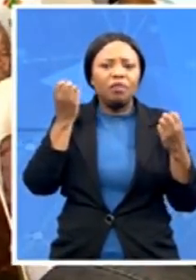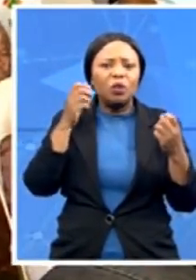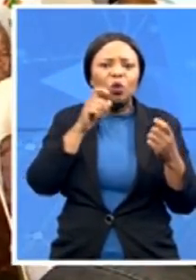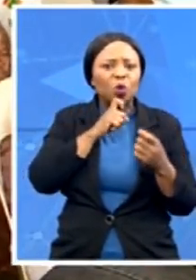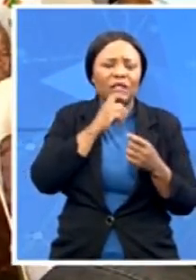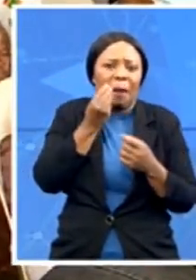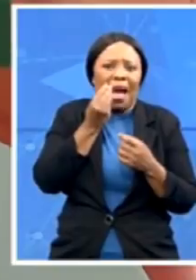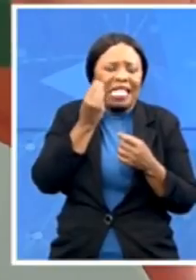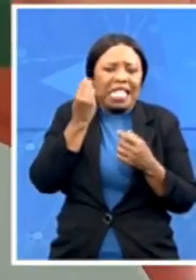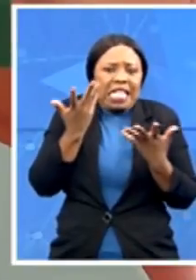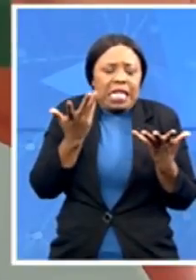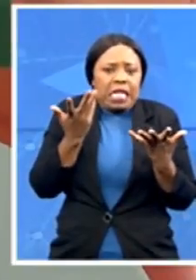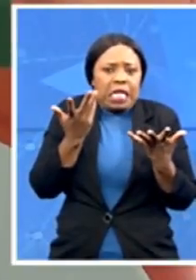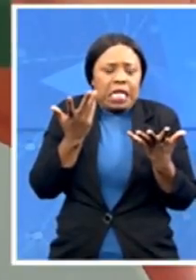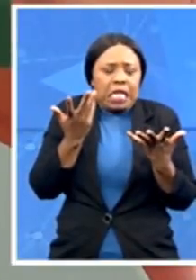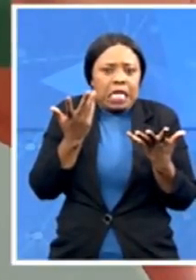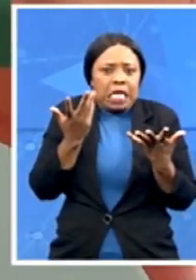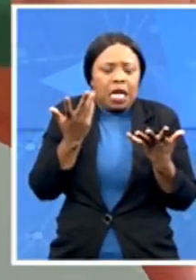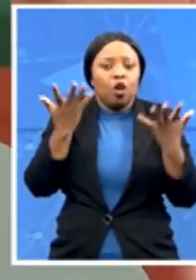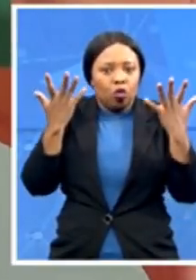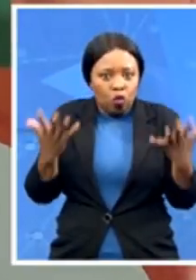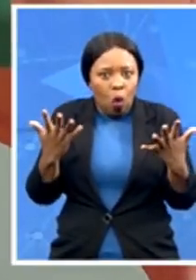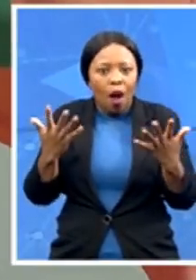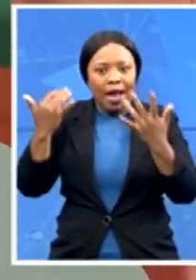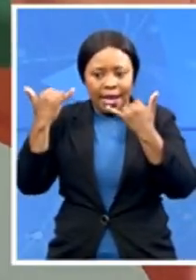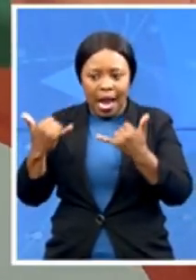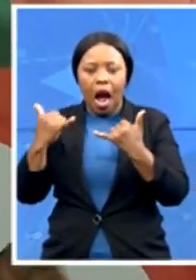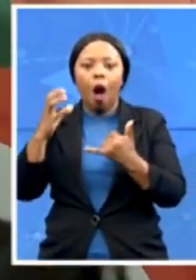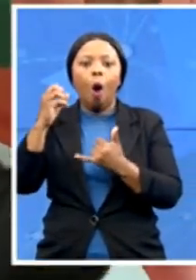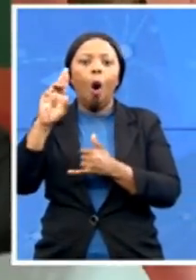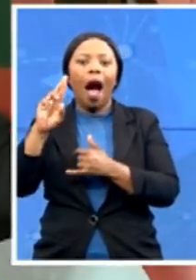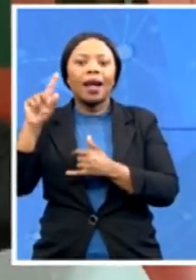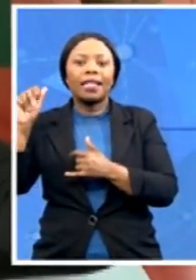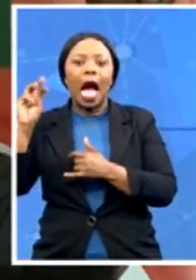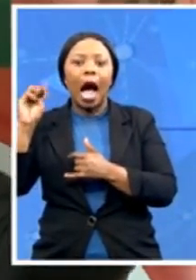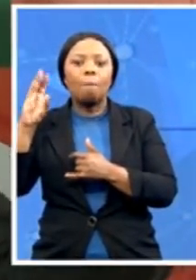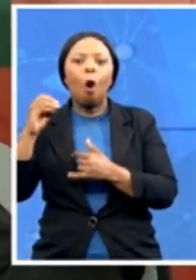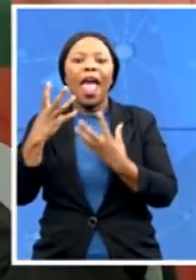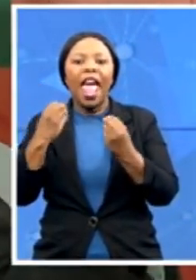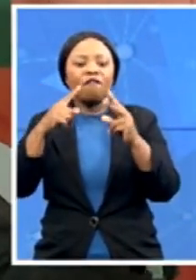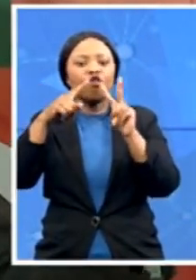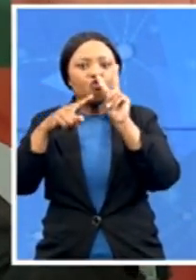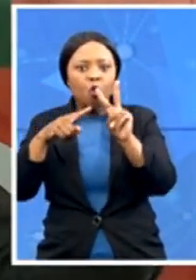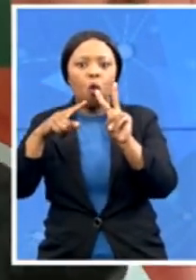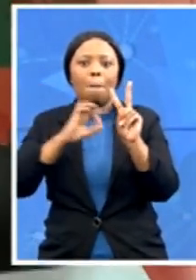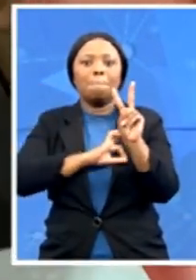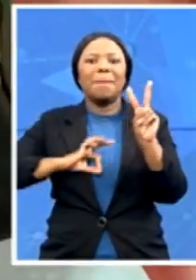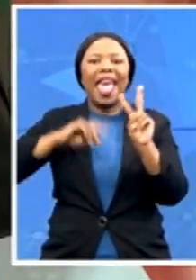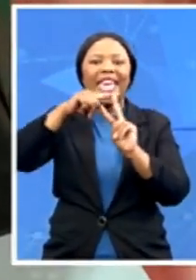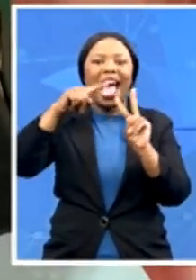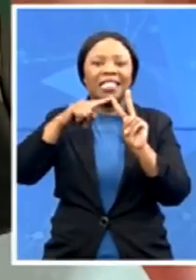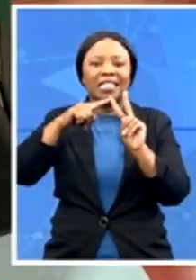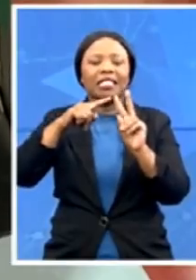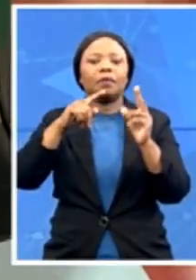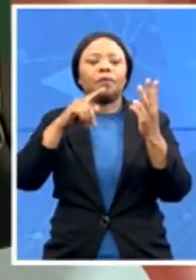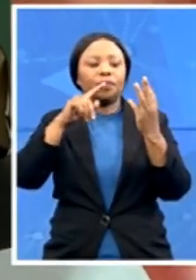Iyo lento iOR Tambo igqibele seyinomeya babini no speaker babini besuka